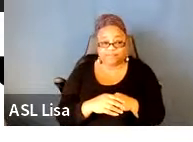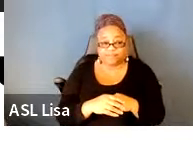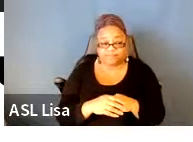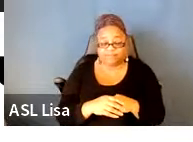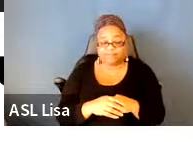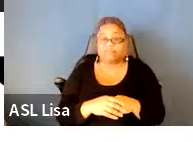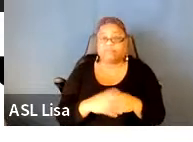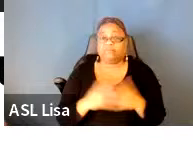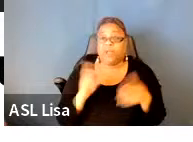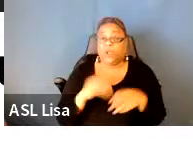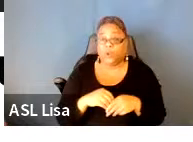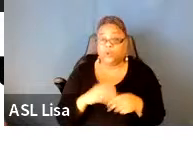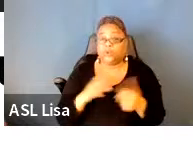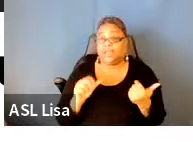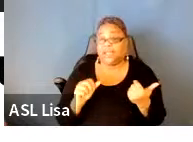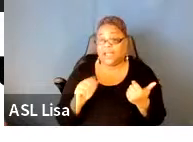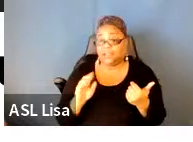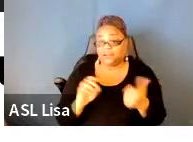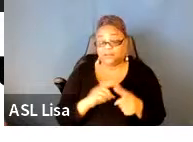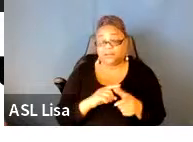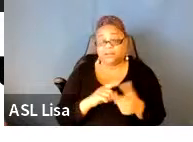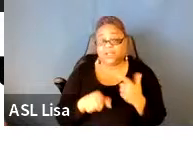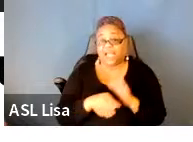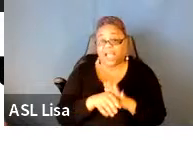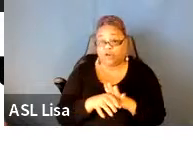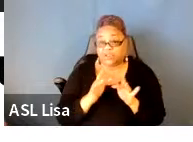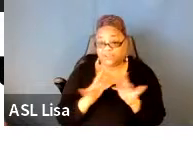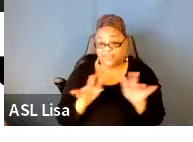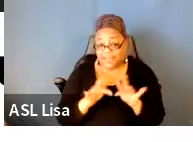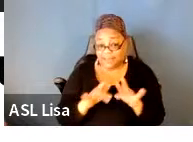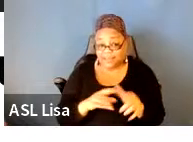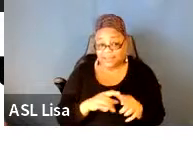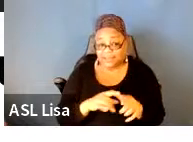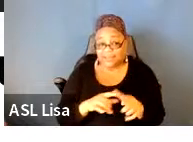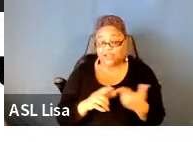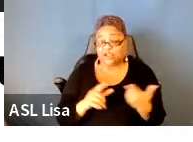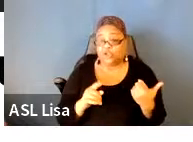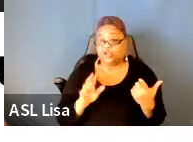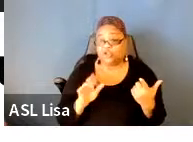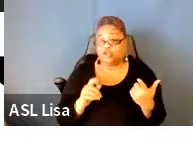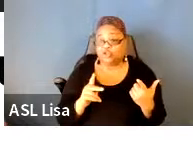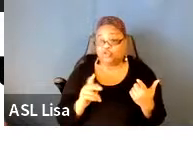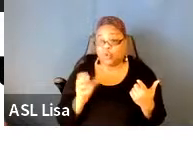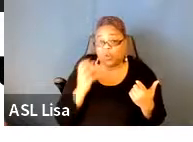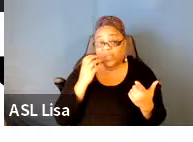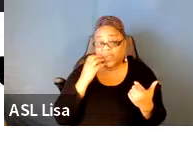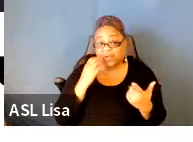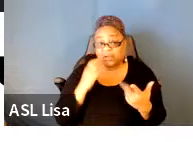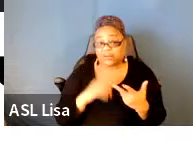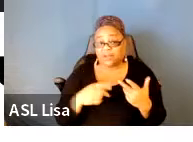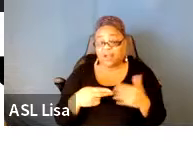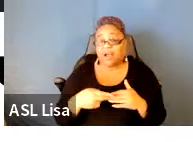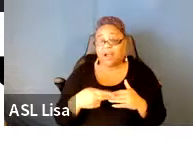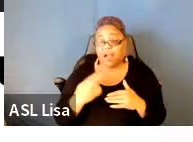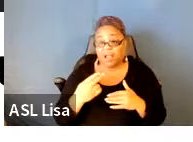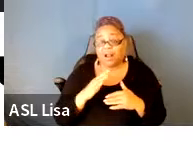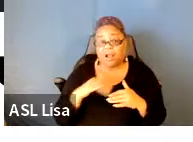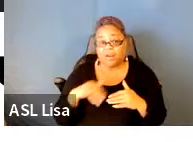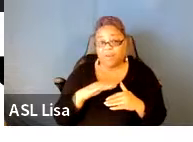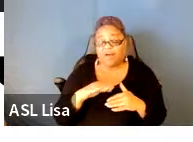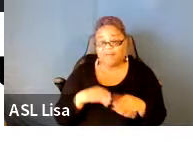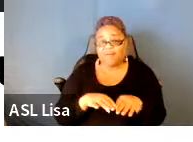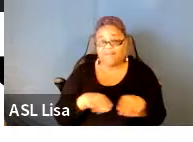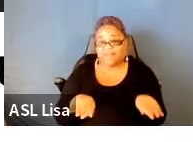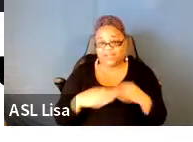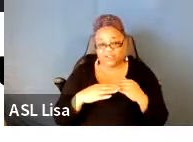the case, the character spacing, the stroke thickness, the height above finished floor or ground, and the character